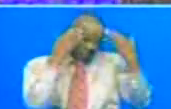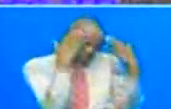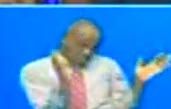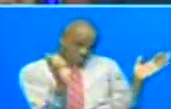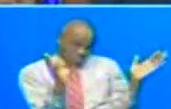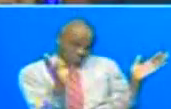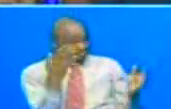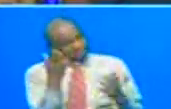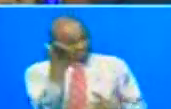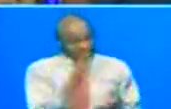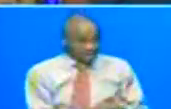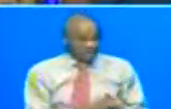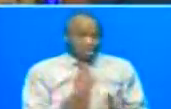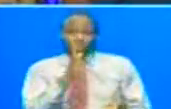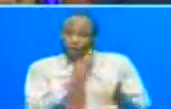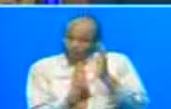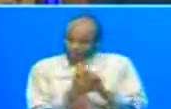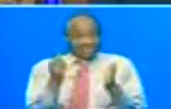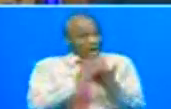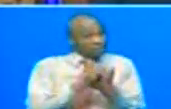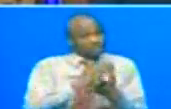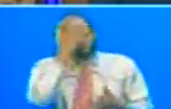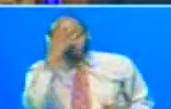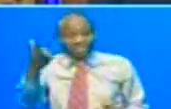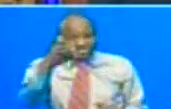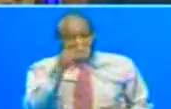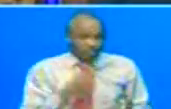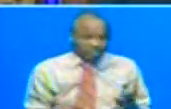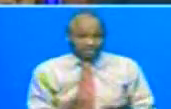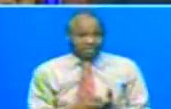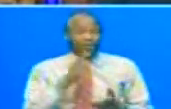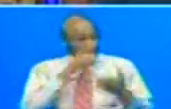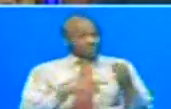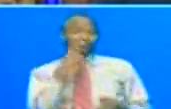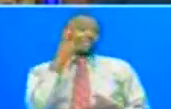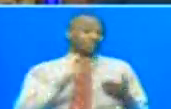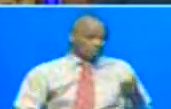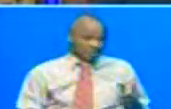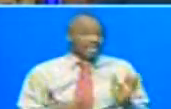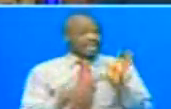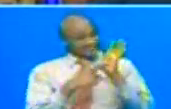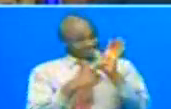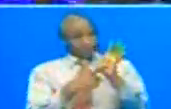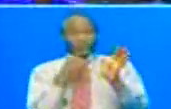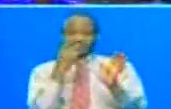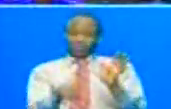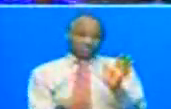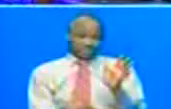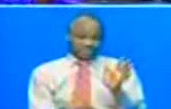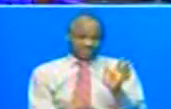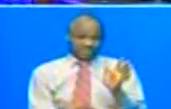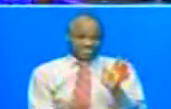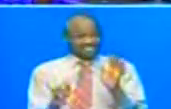there were. Nobody has audited the appointments to find there were not. All I'm saying is that there are examples to suggest